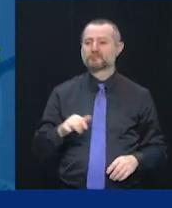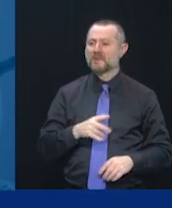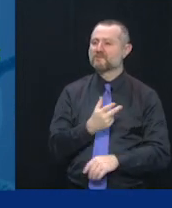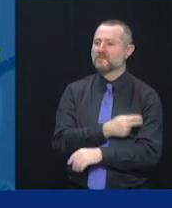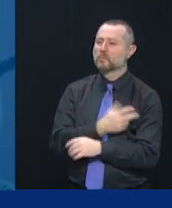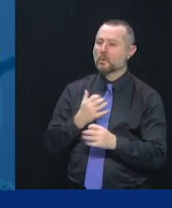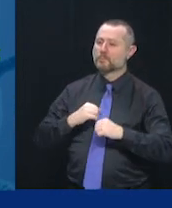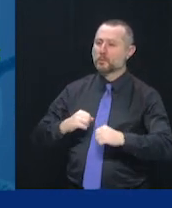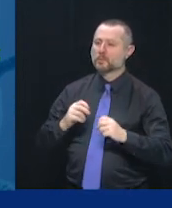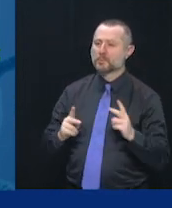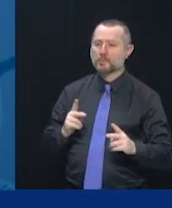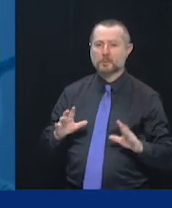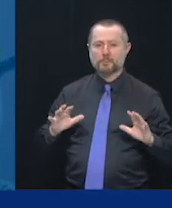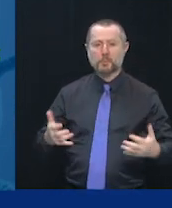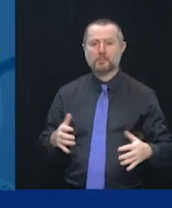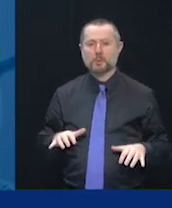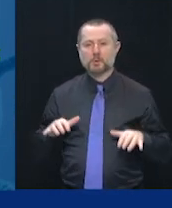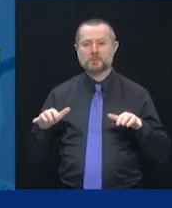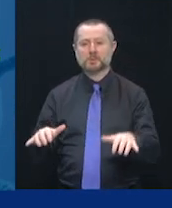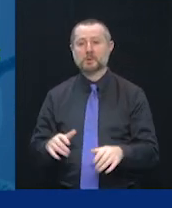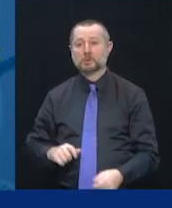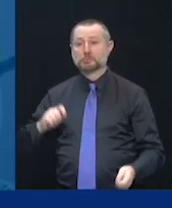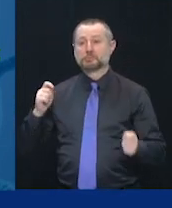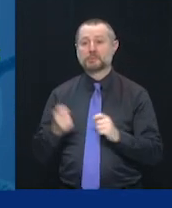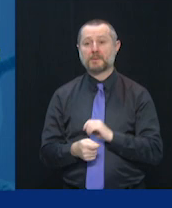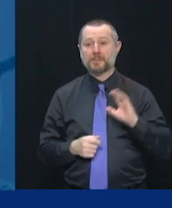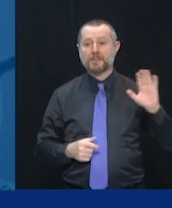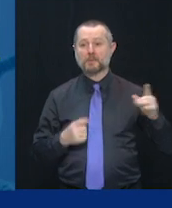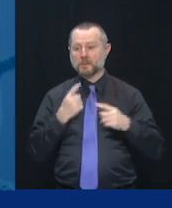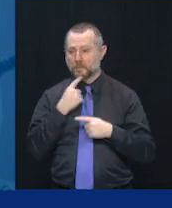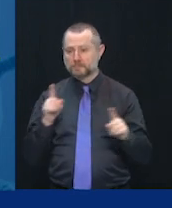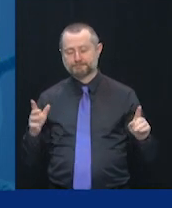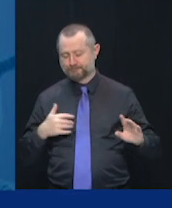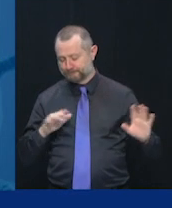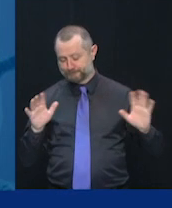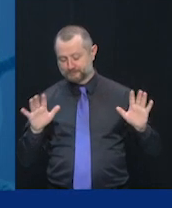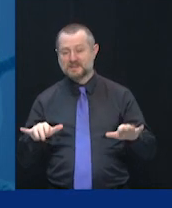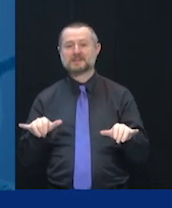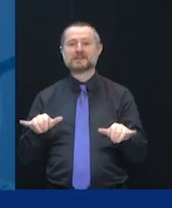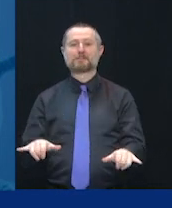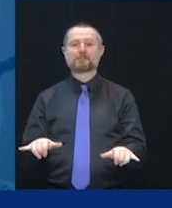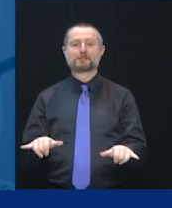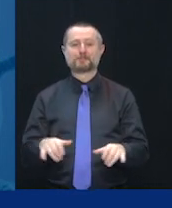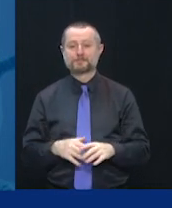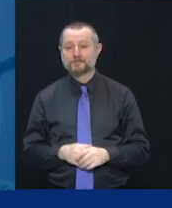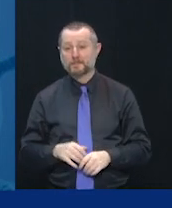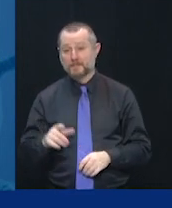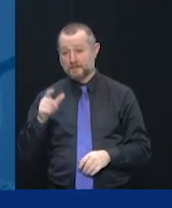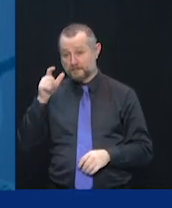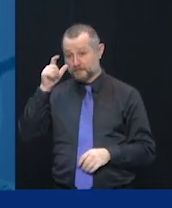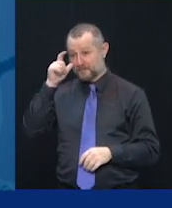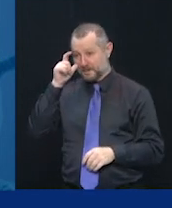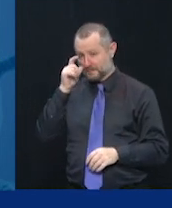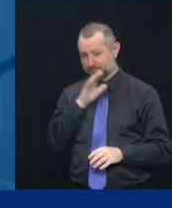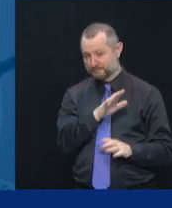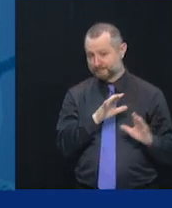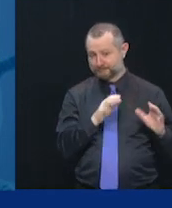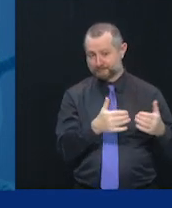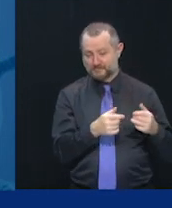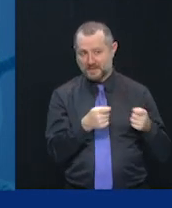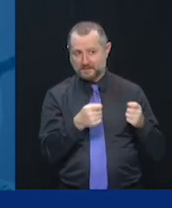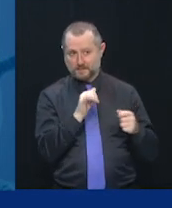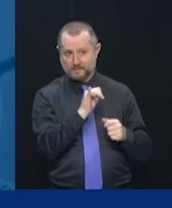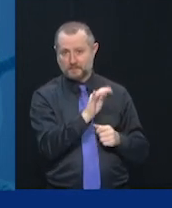So their federal position is clear. This is the Biden administration. We work